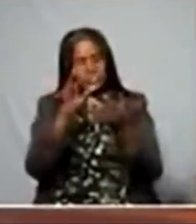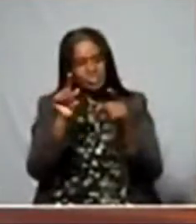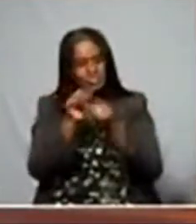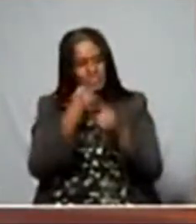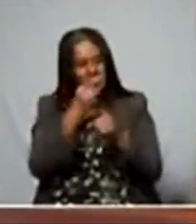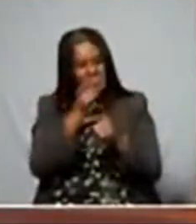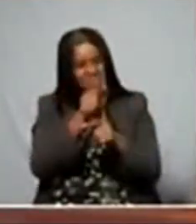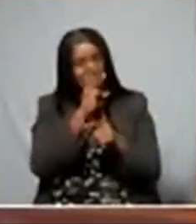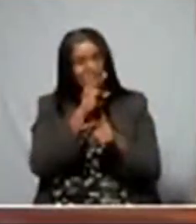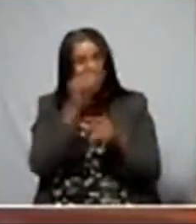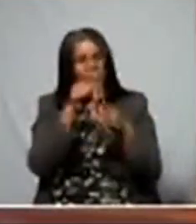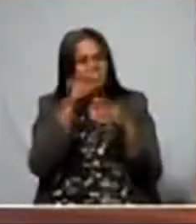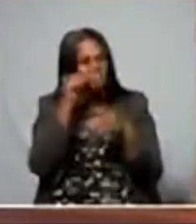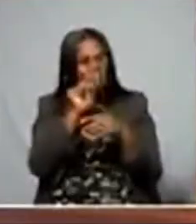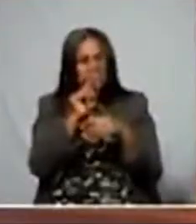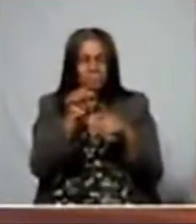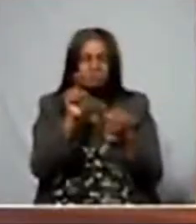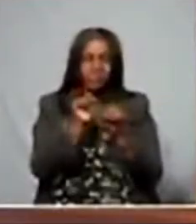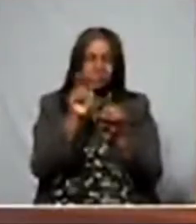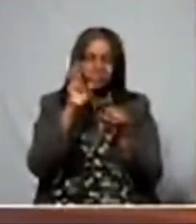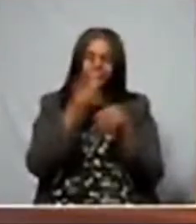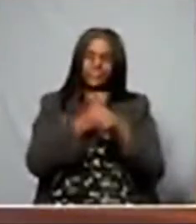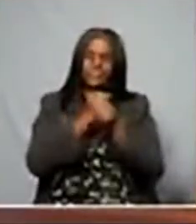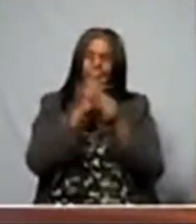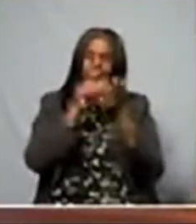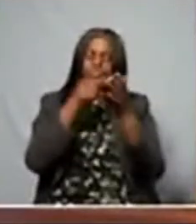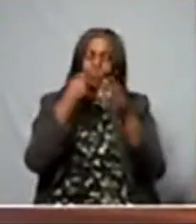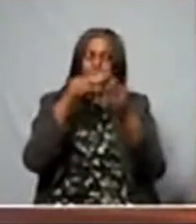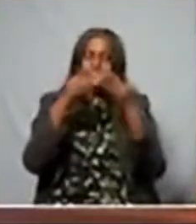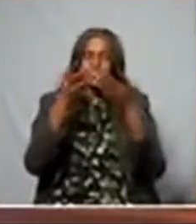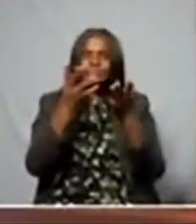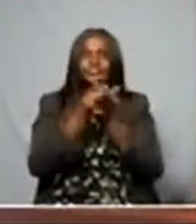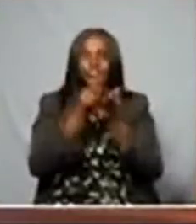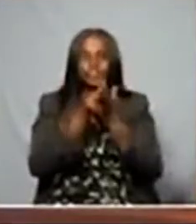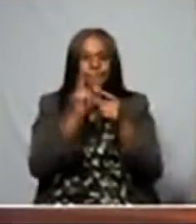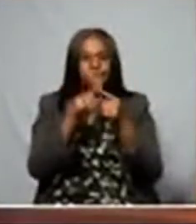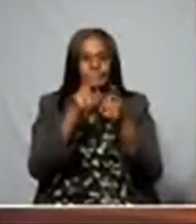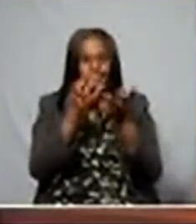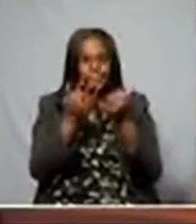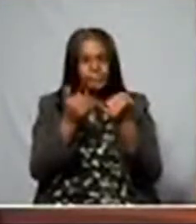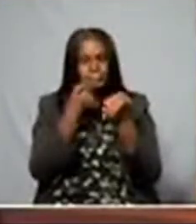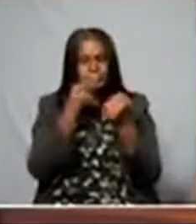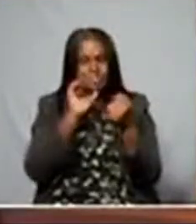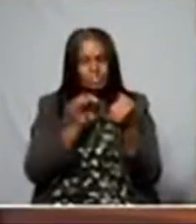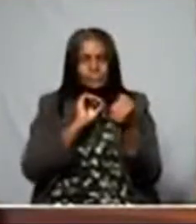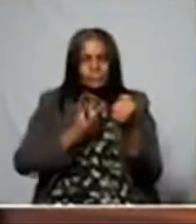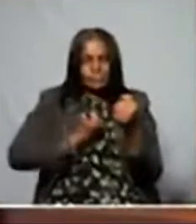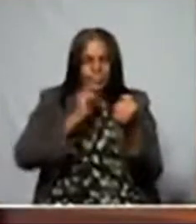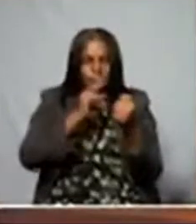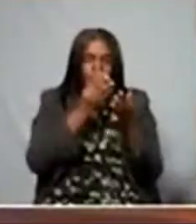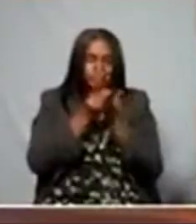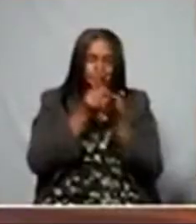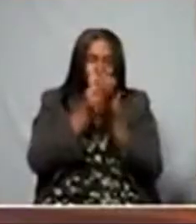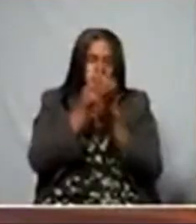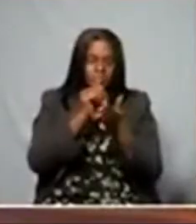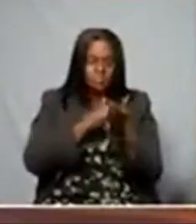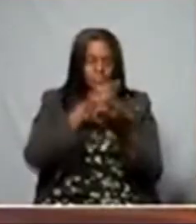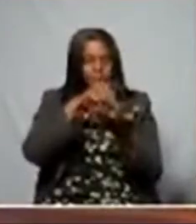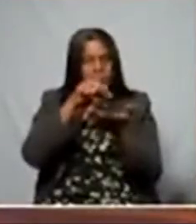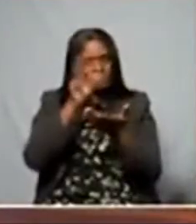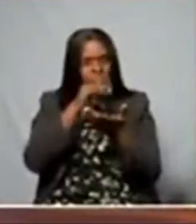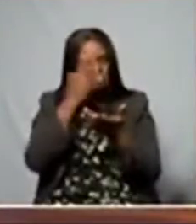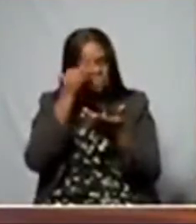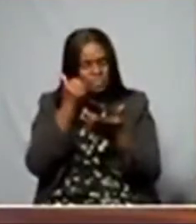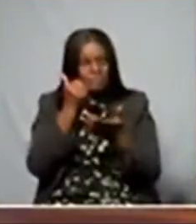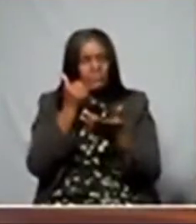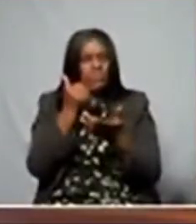this borehole is for that one. They will mention the one who provided the money, but we want them to be saying it's our own. There's our money there, we paid. That is